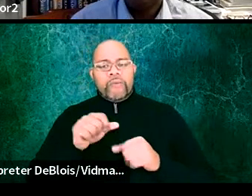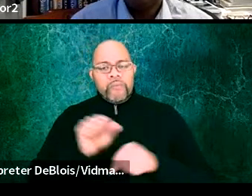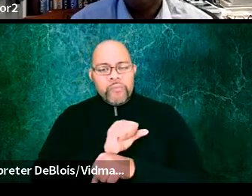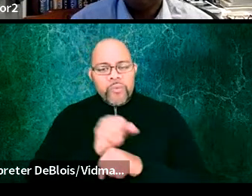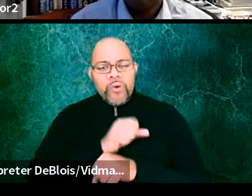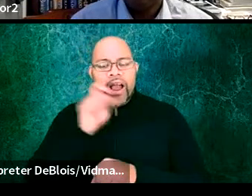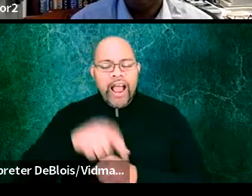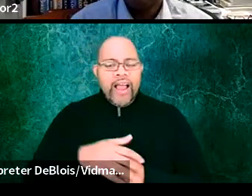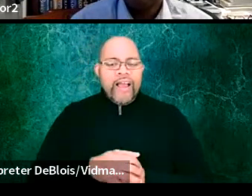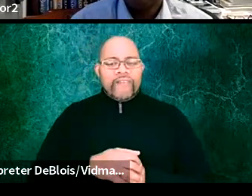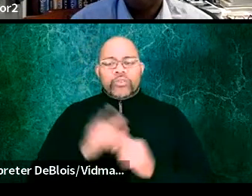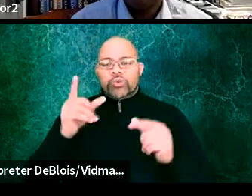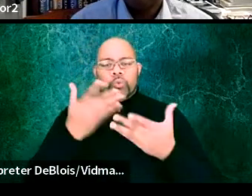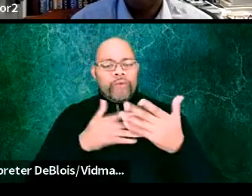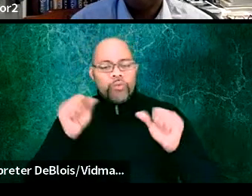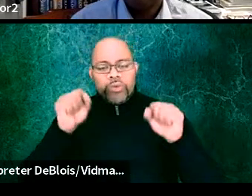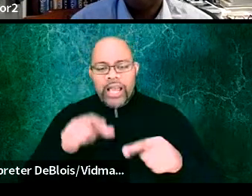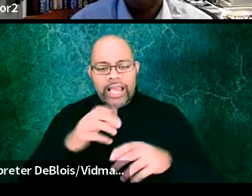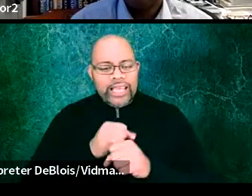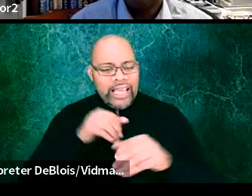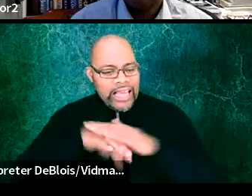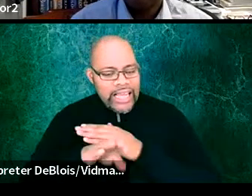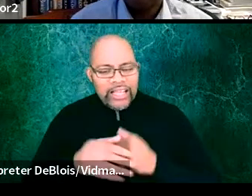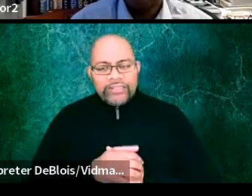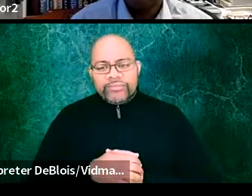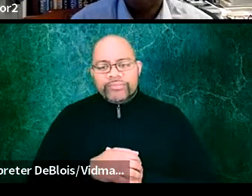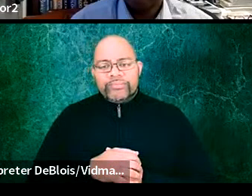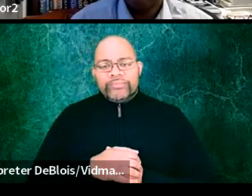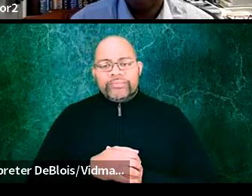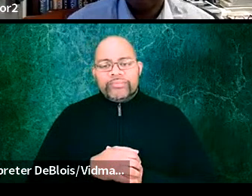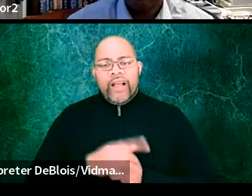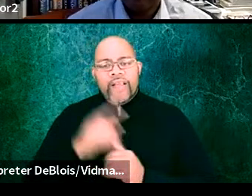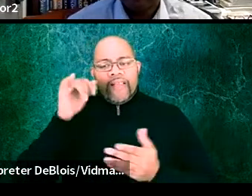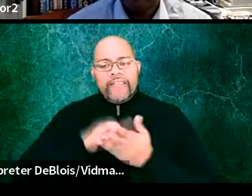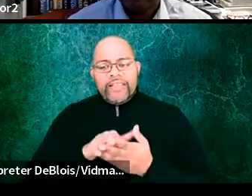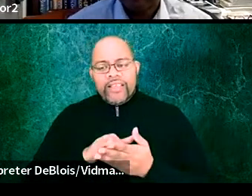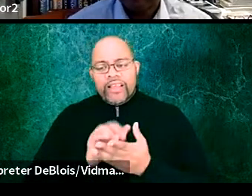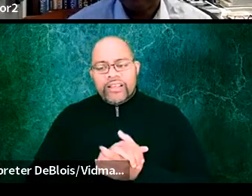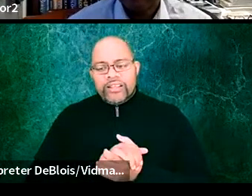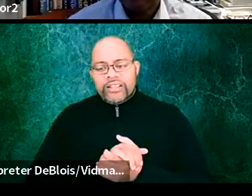you gotta do whatever you can to get your foot in the door. And I think